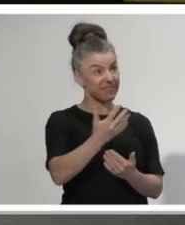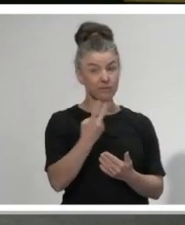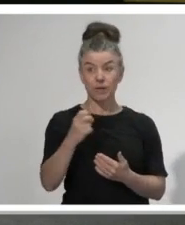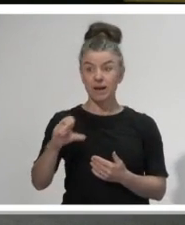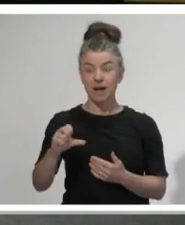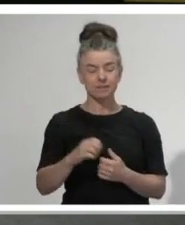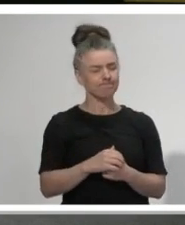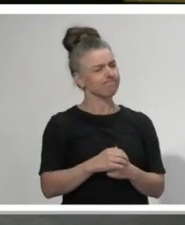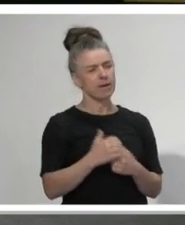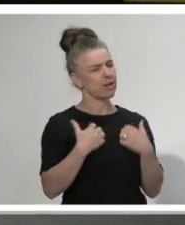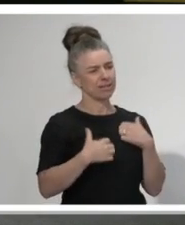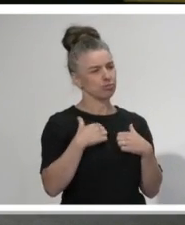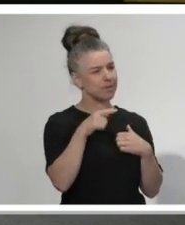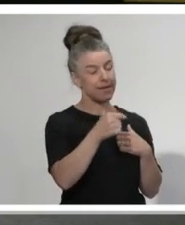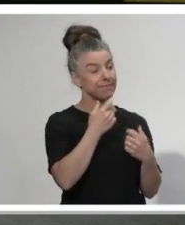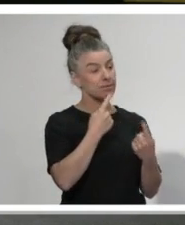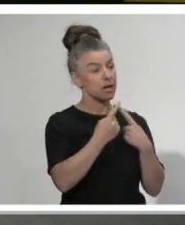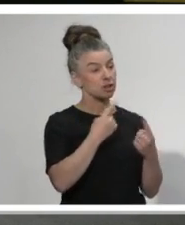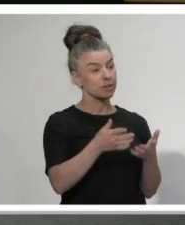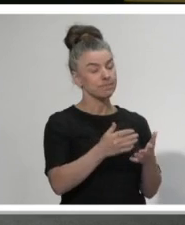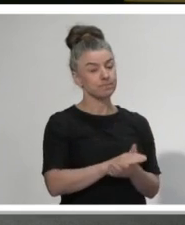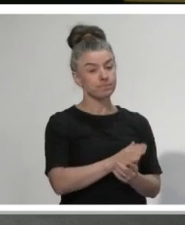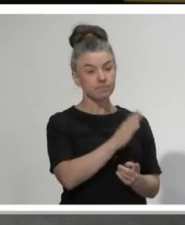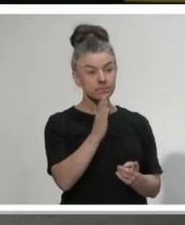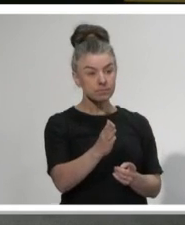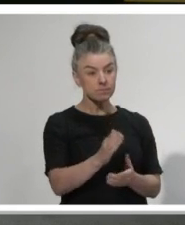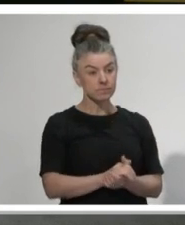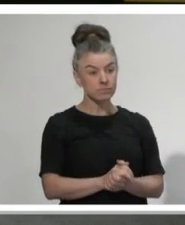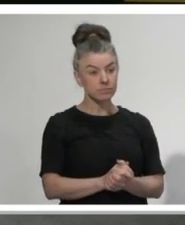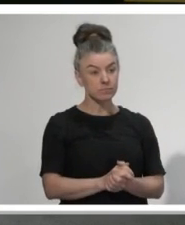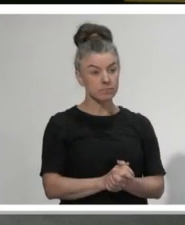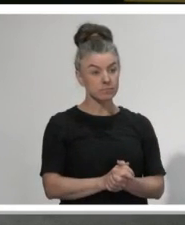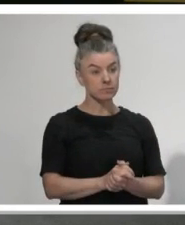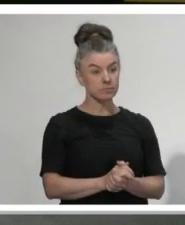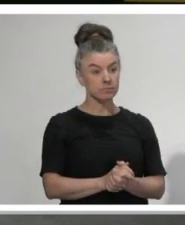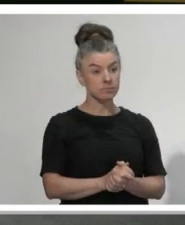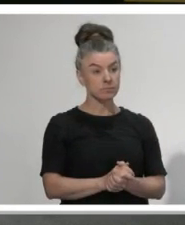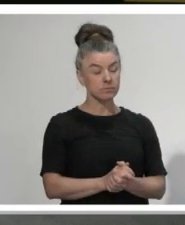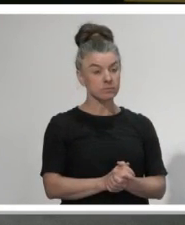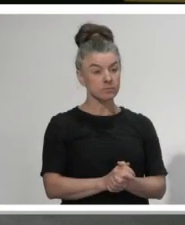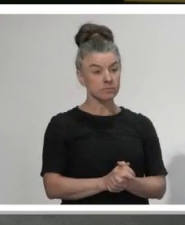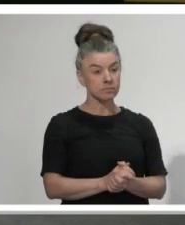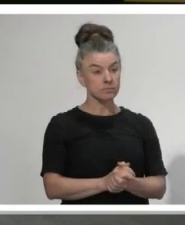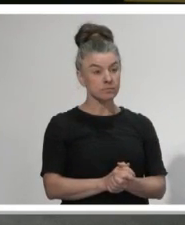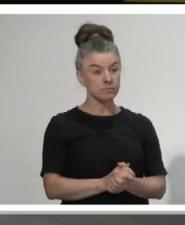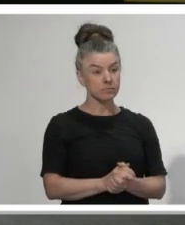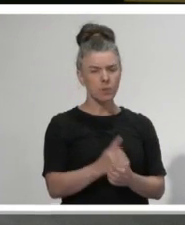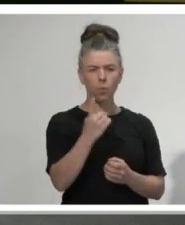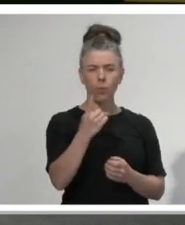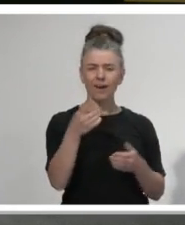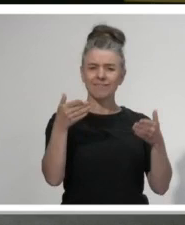Thomas. Listen, just a question from our newsroom. You will have seen the pictures of more than 100 people at a tangi in